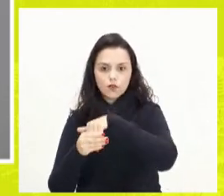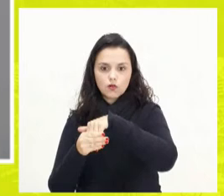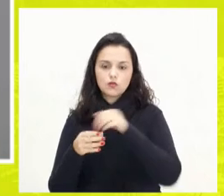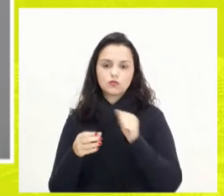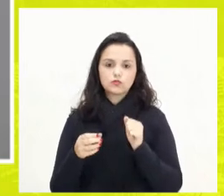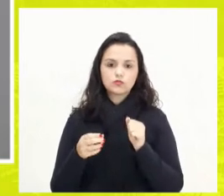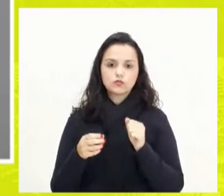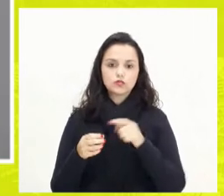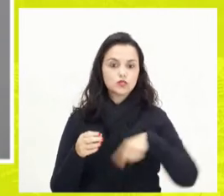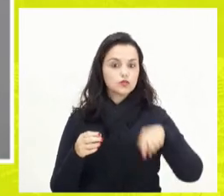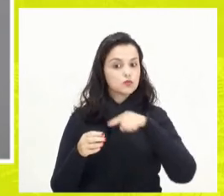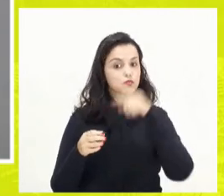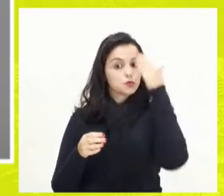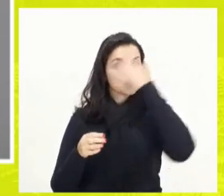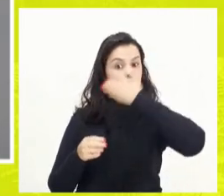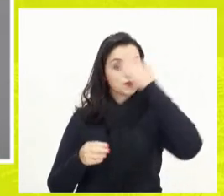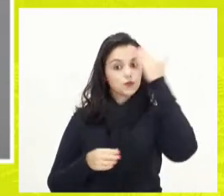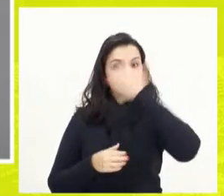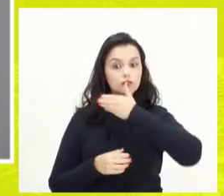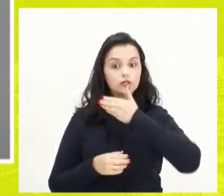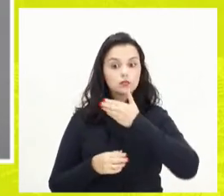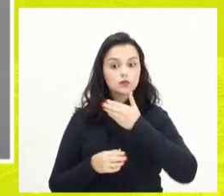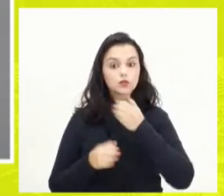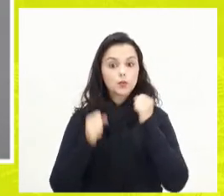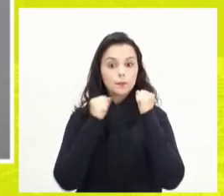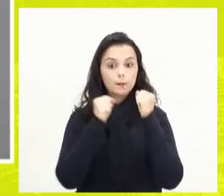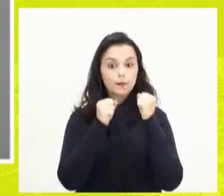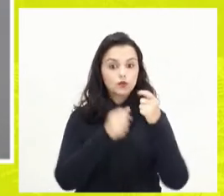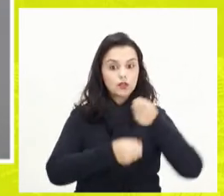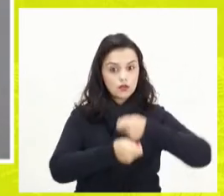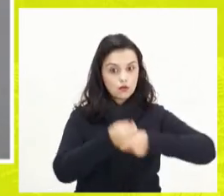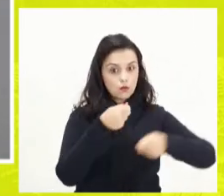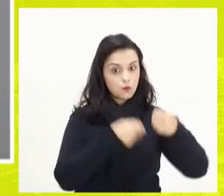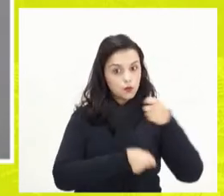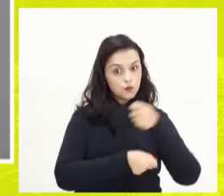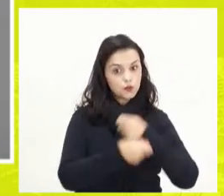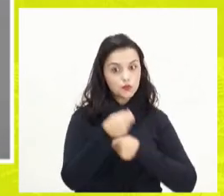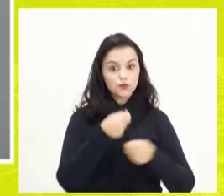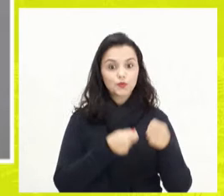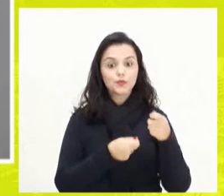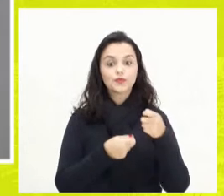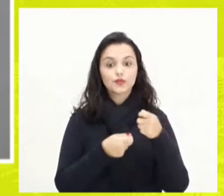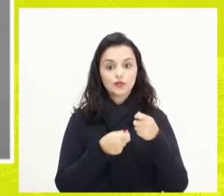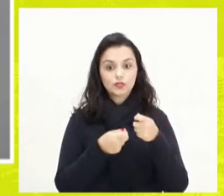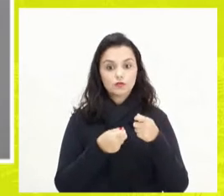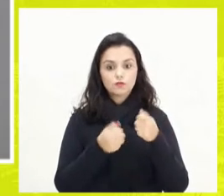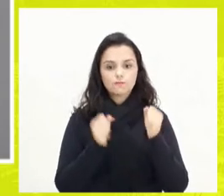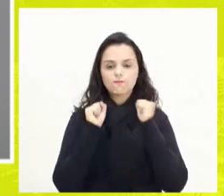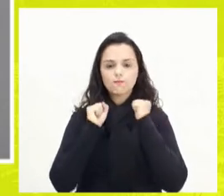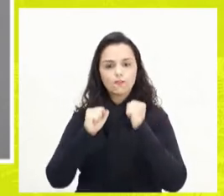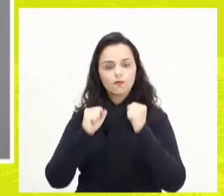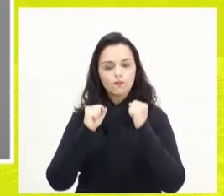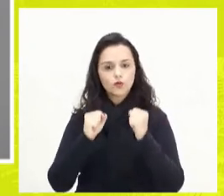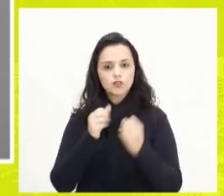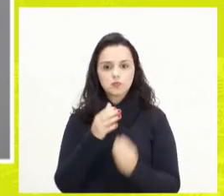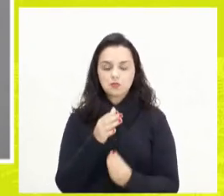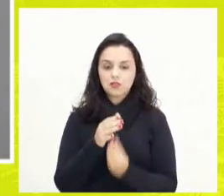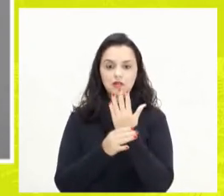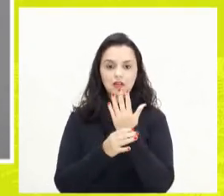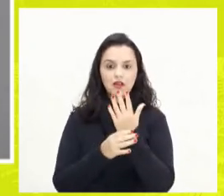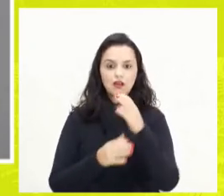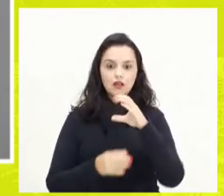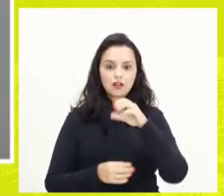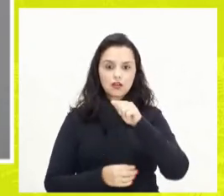manipulation in brazil in raw who haven't seen the economic power actually really